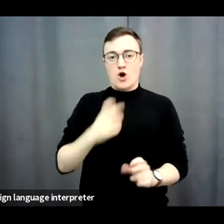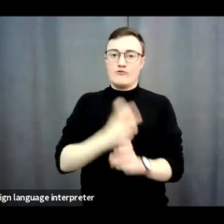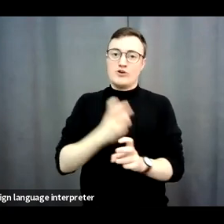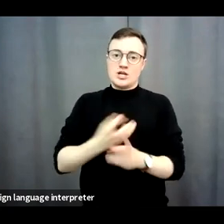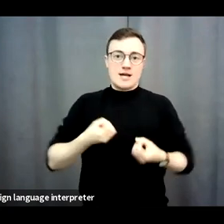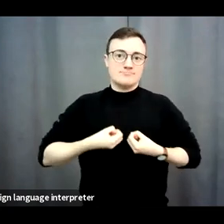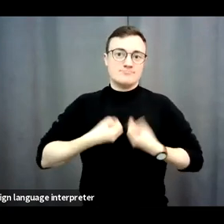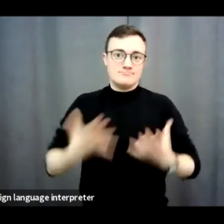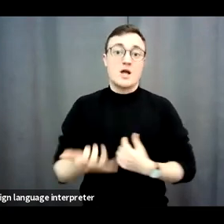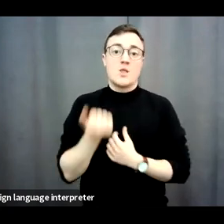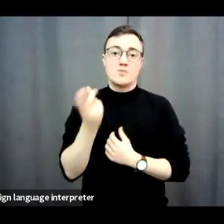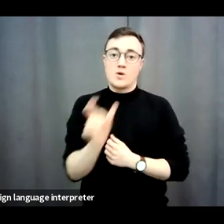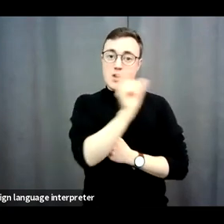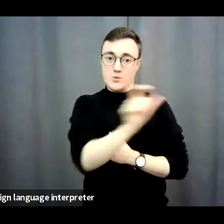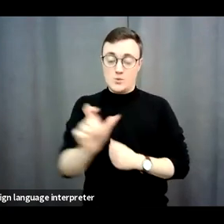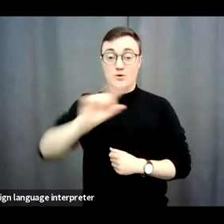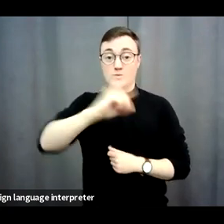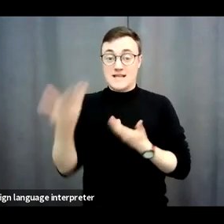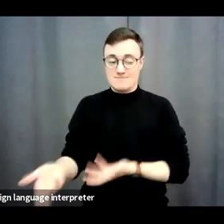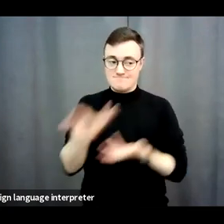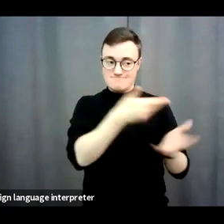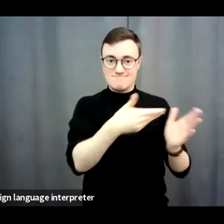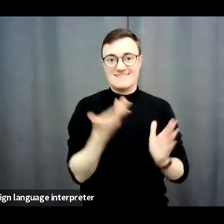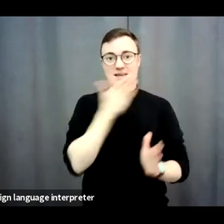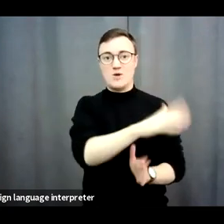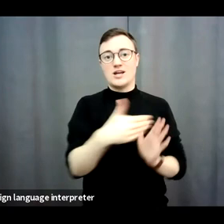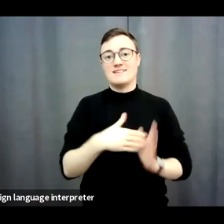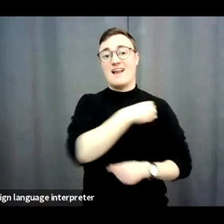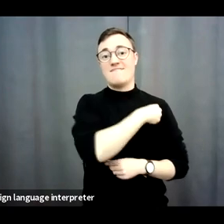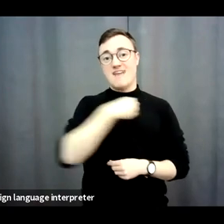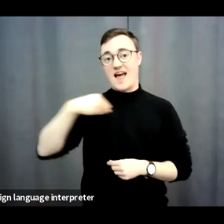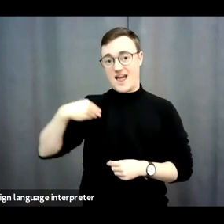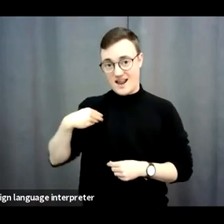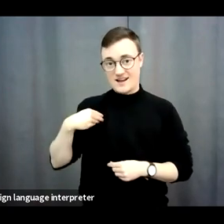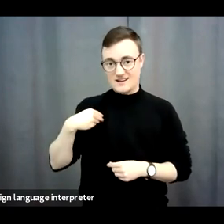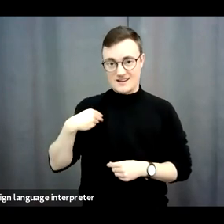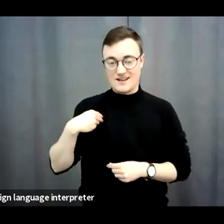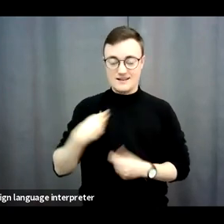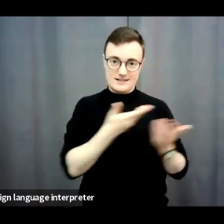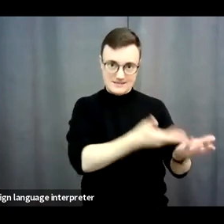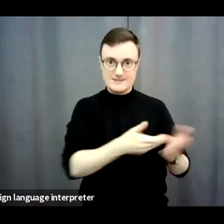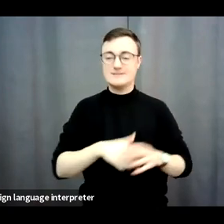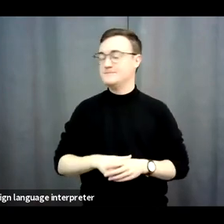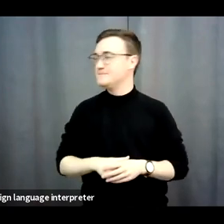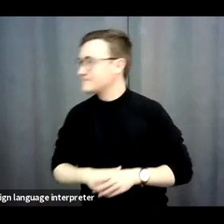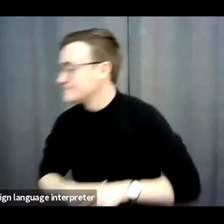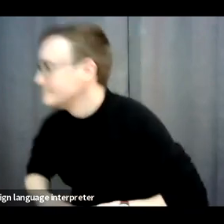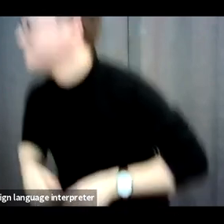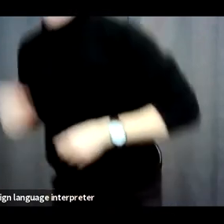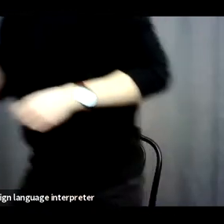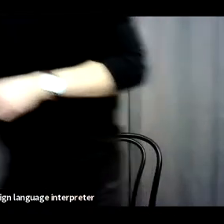then hand over back to the hosts to take some questions. And I think I'll start off by saying